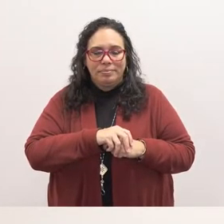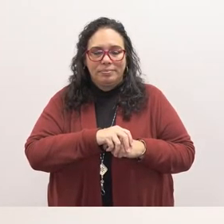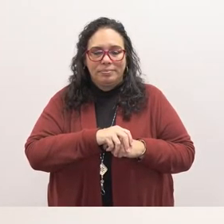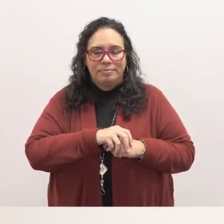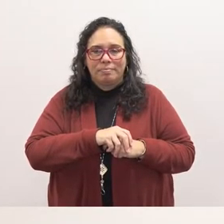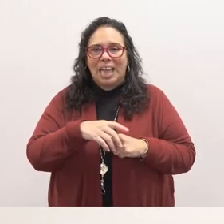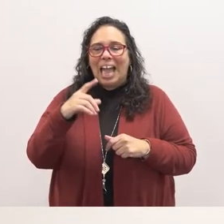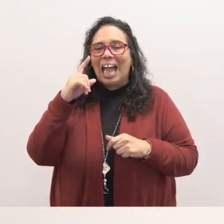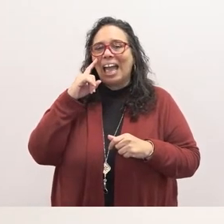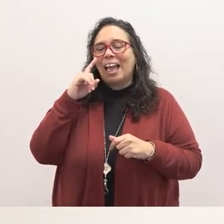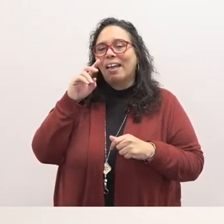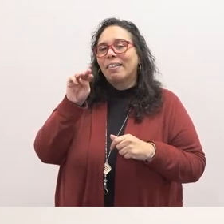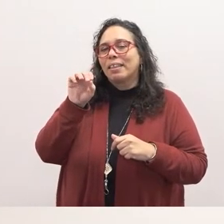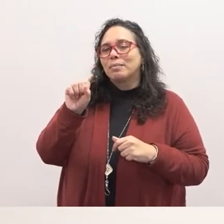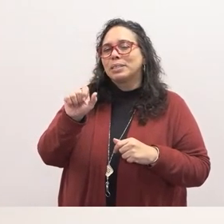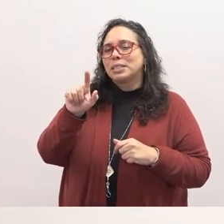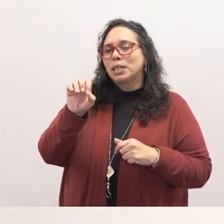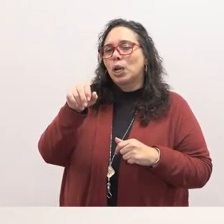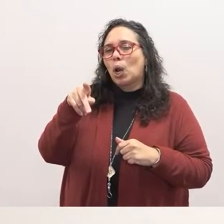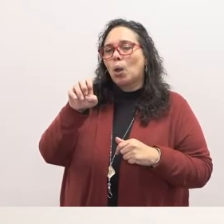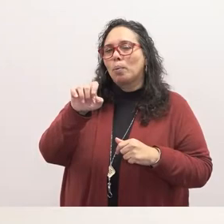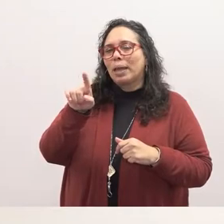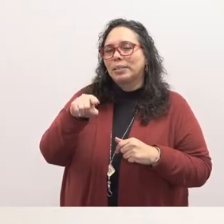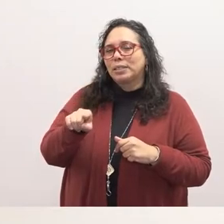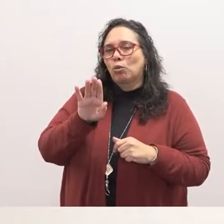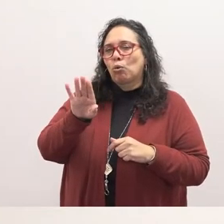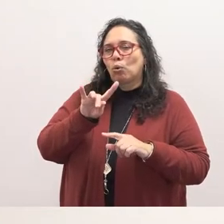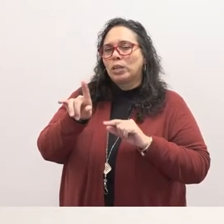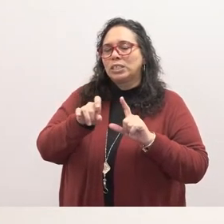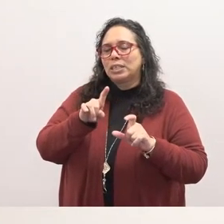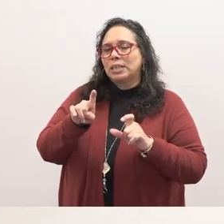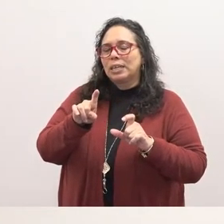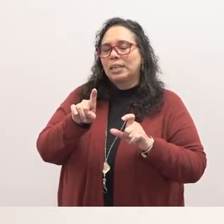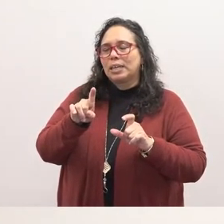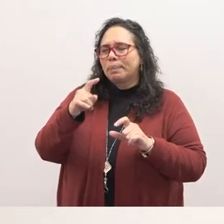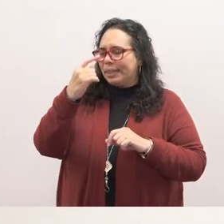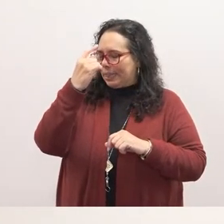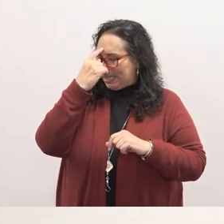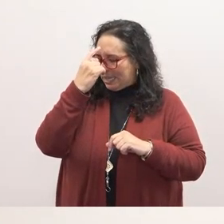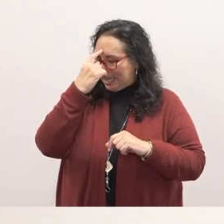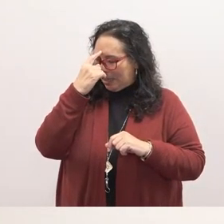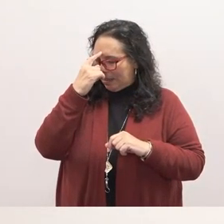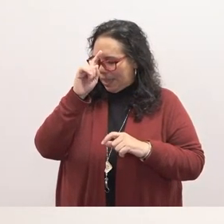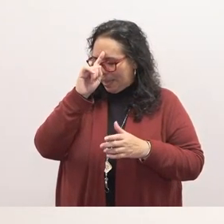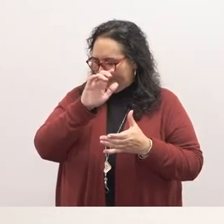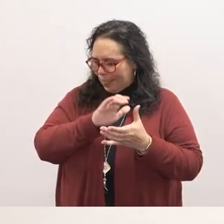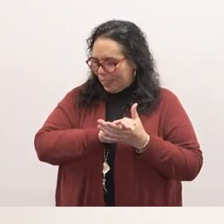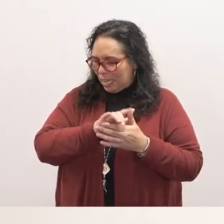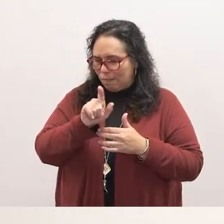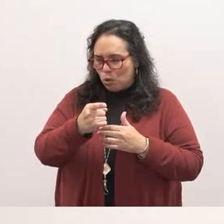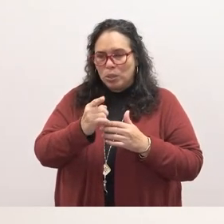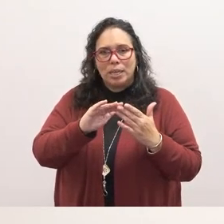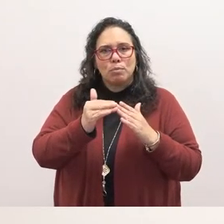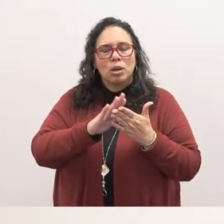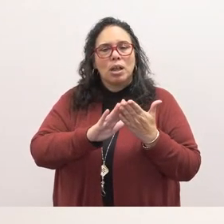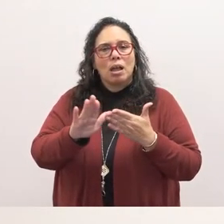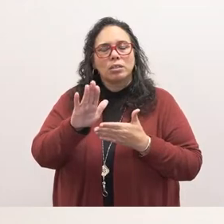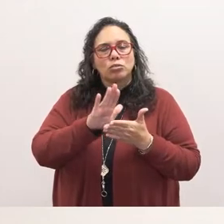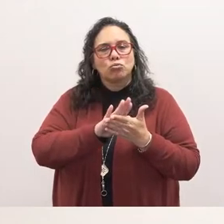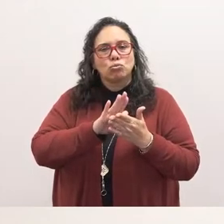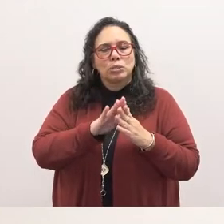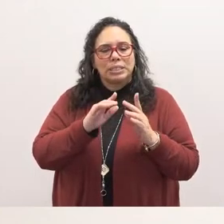Ms. Lopez's question made me think of I believe only community college and school